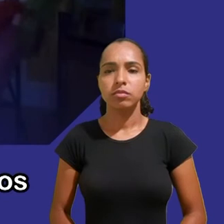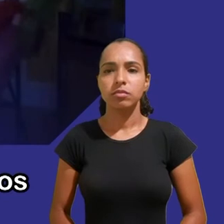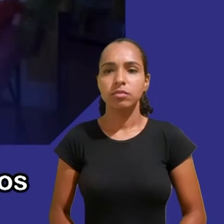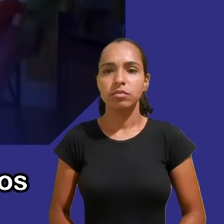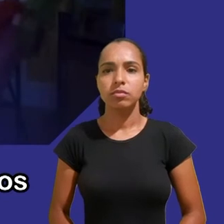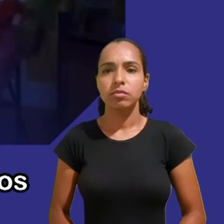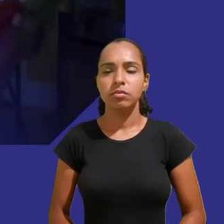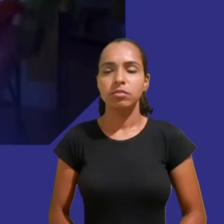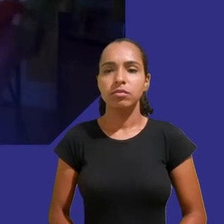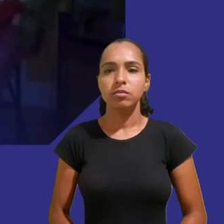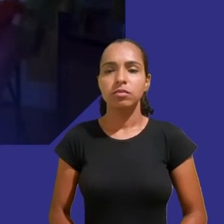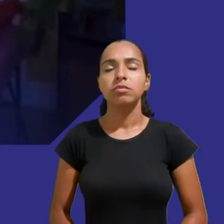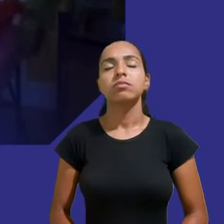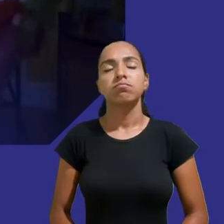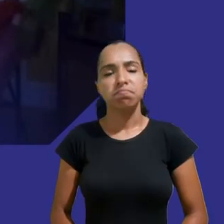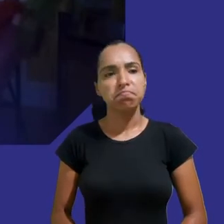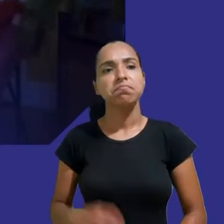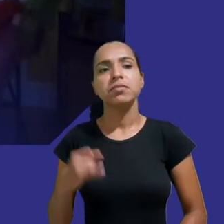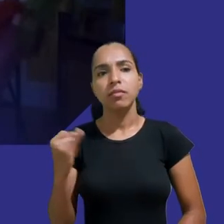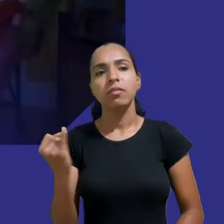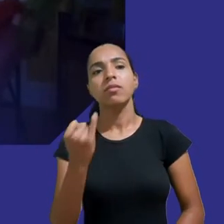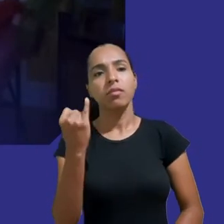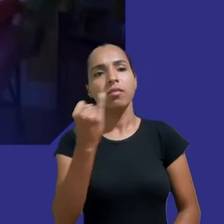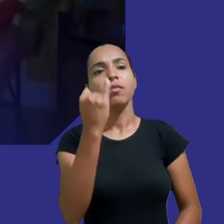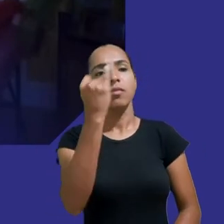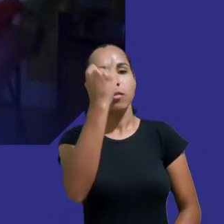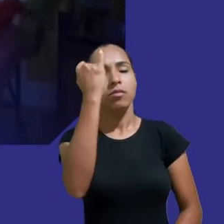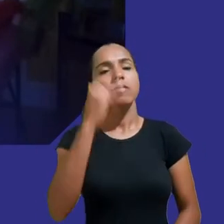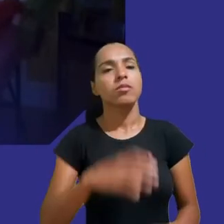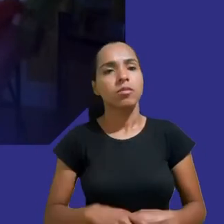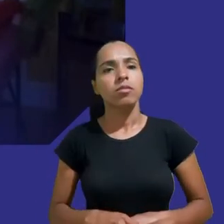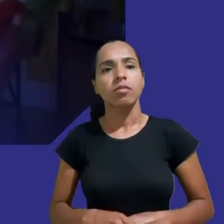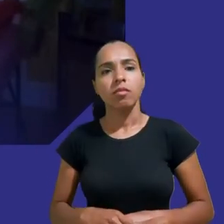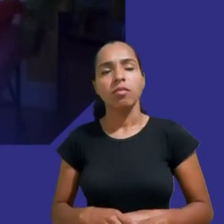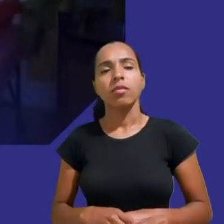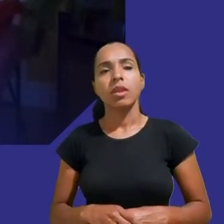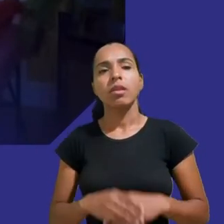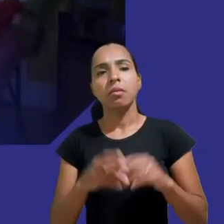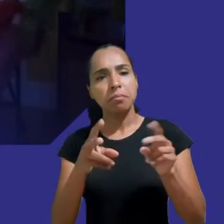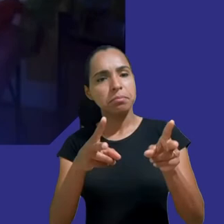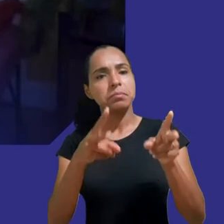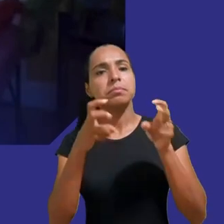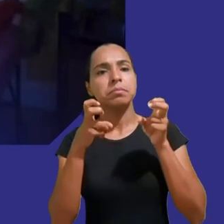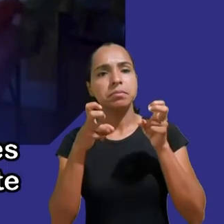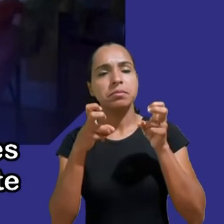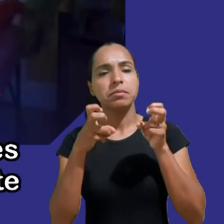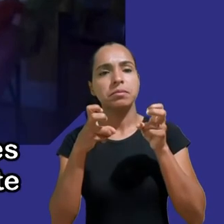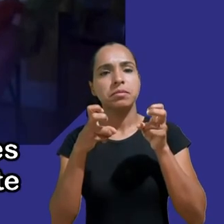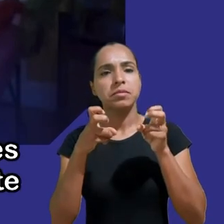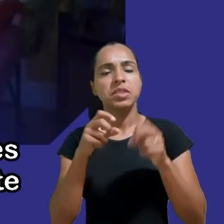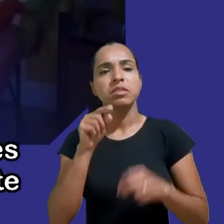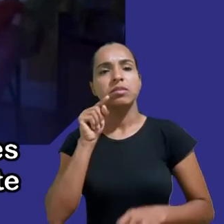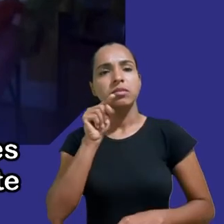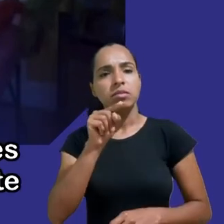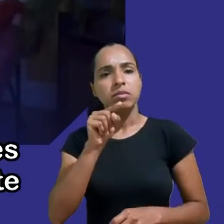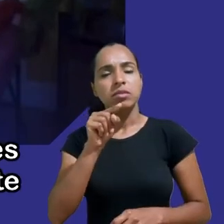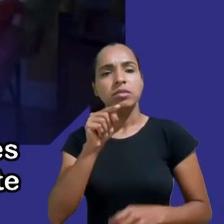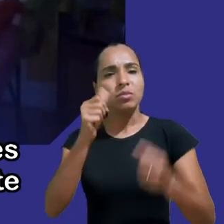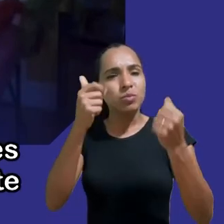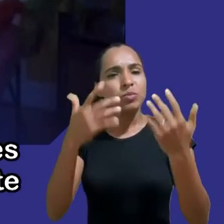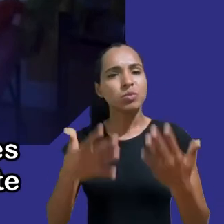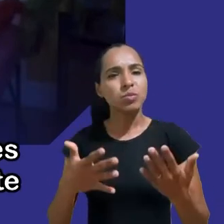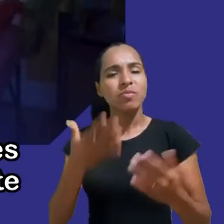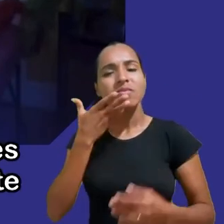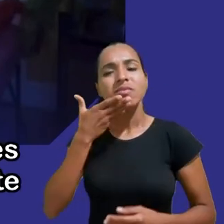that we see is that it's in addition to the harms to children but that it's very hard for